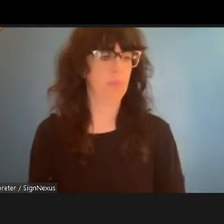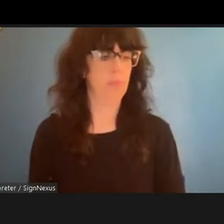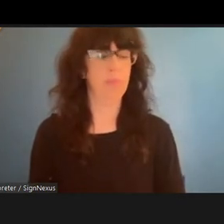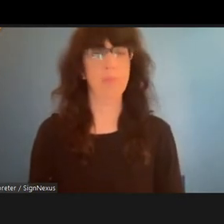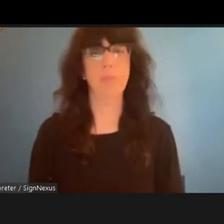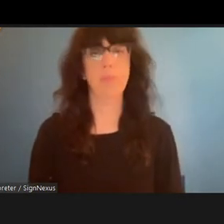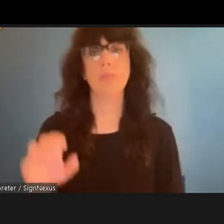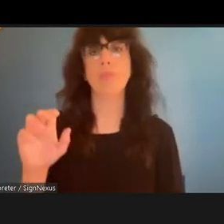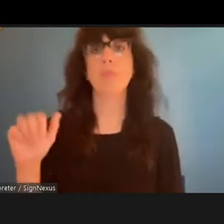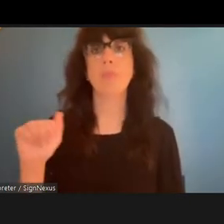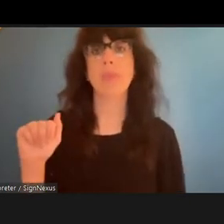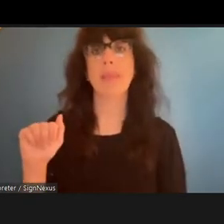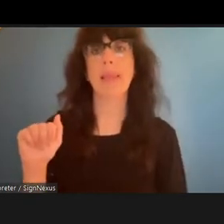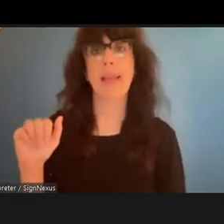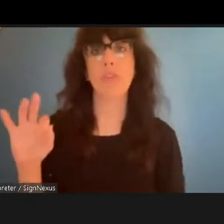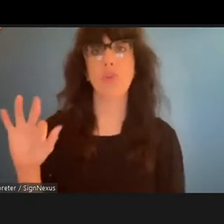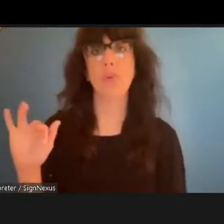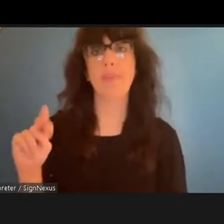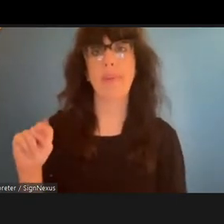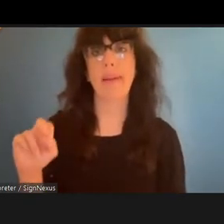andrew fine